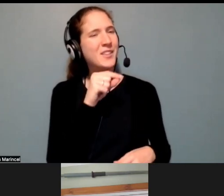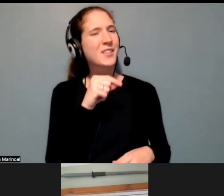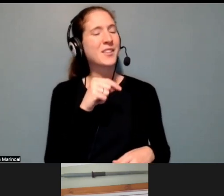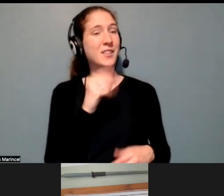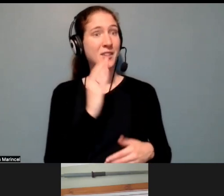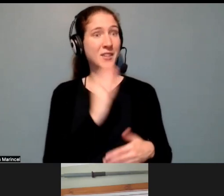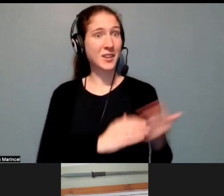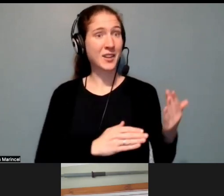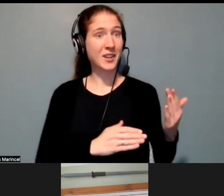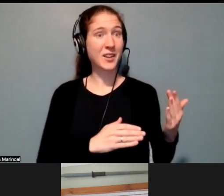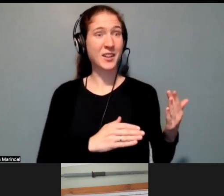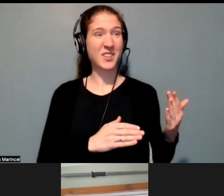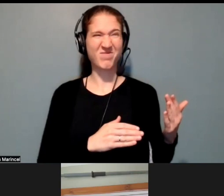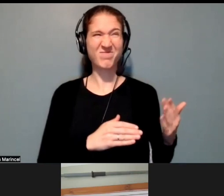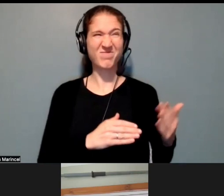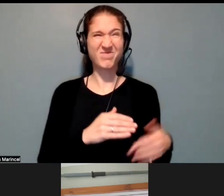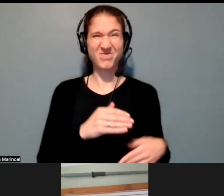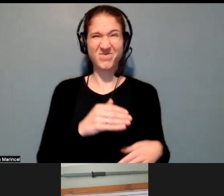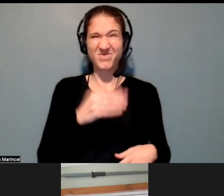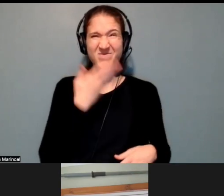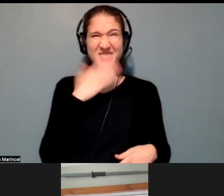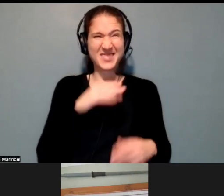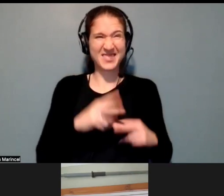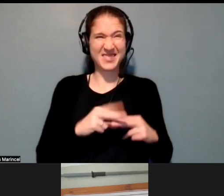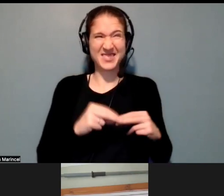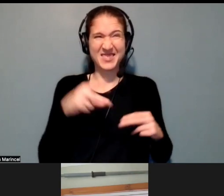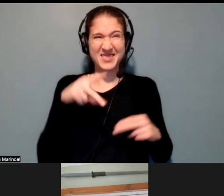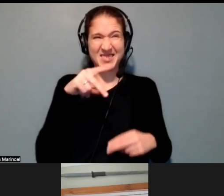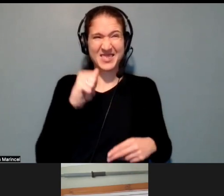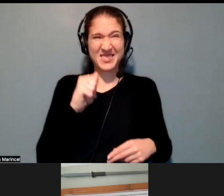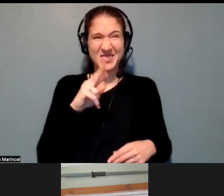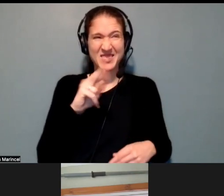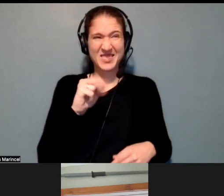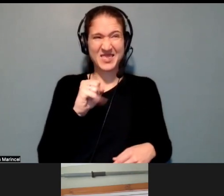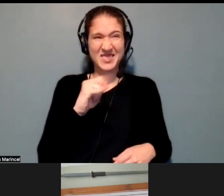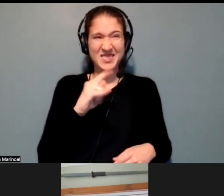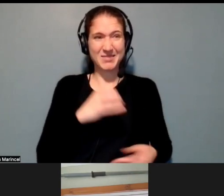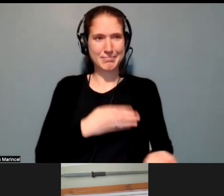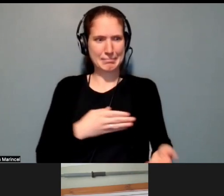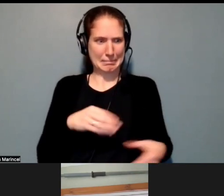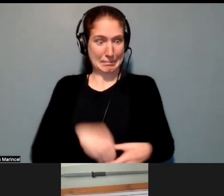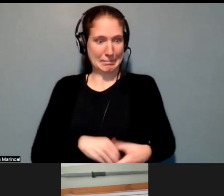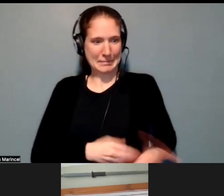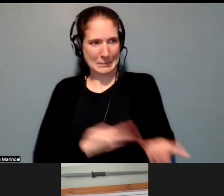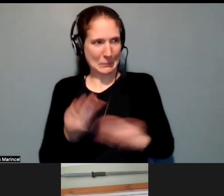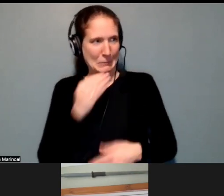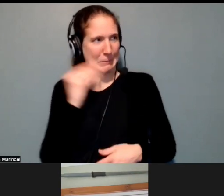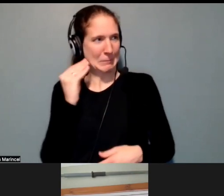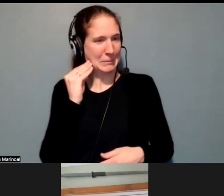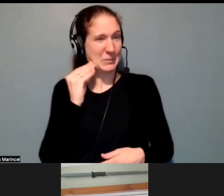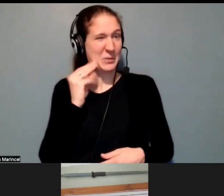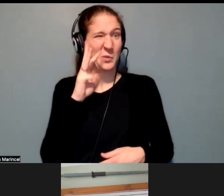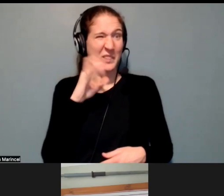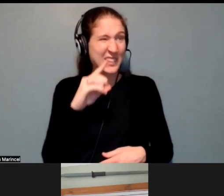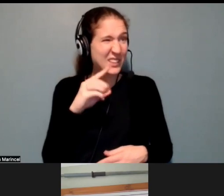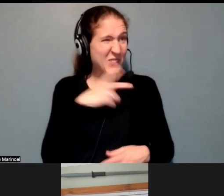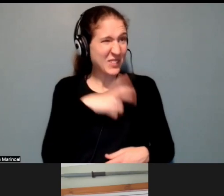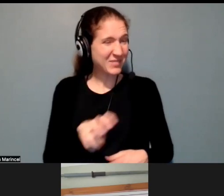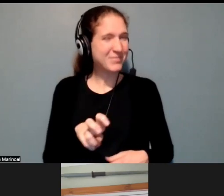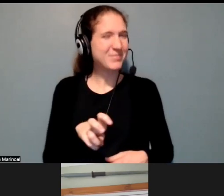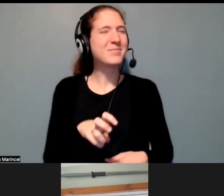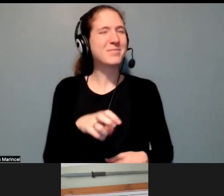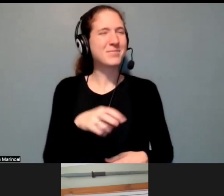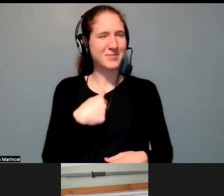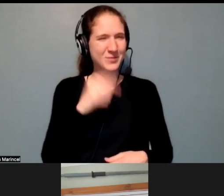some parasites. So Uh-oh. that was that was a pretty wild trip. Mm. So I'm going to do a bunch of